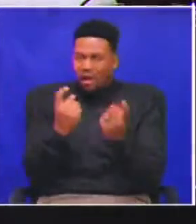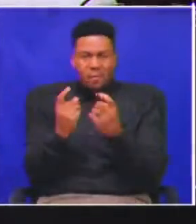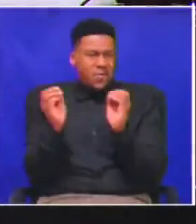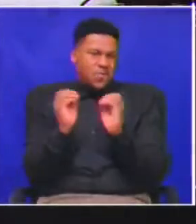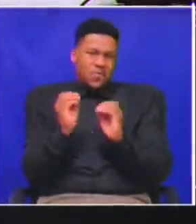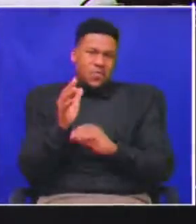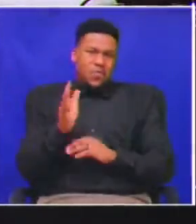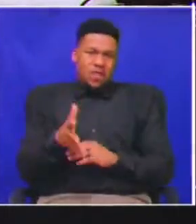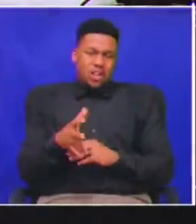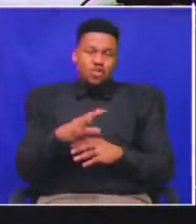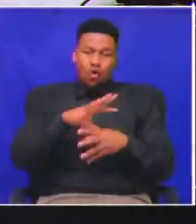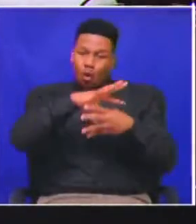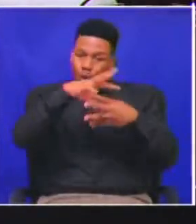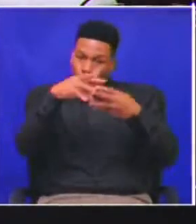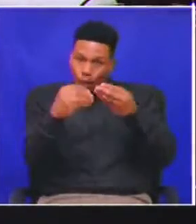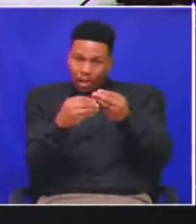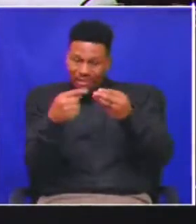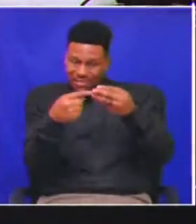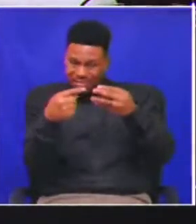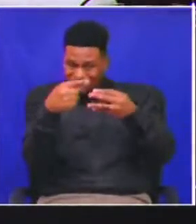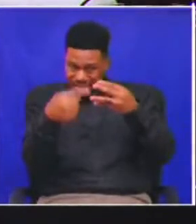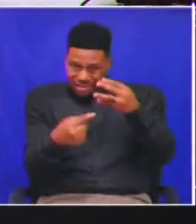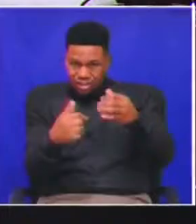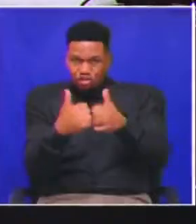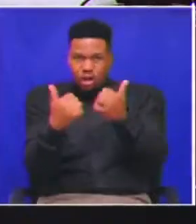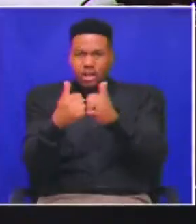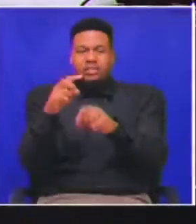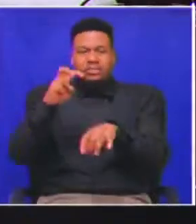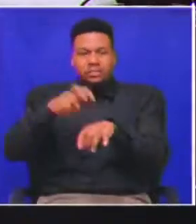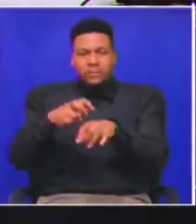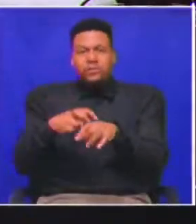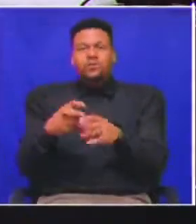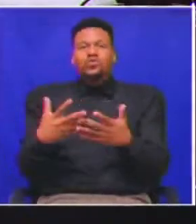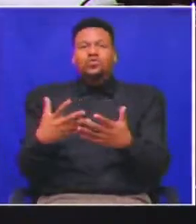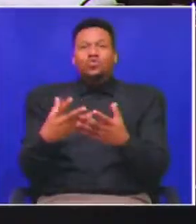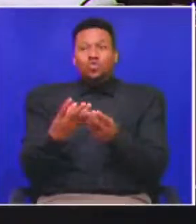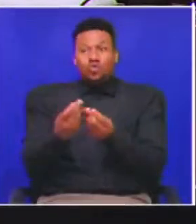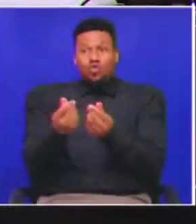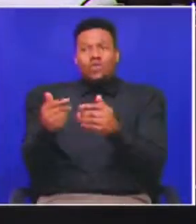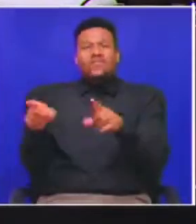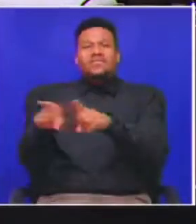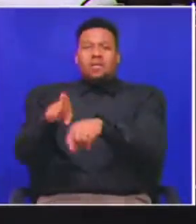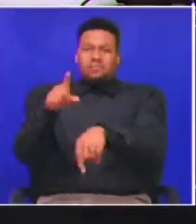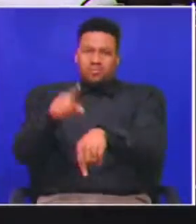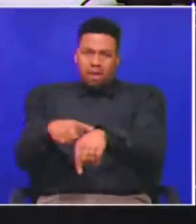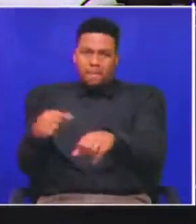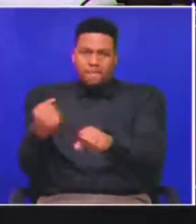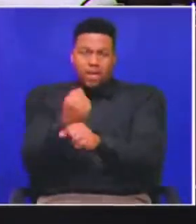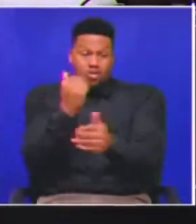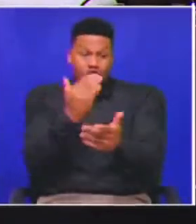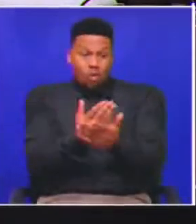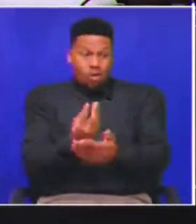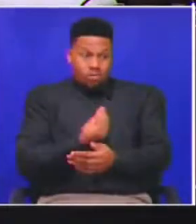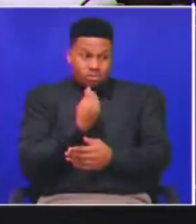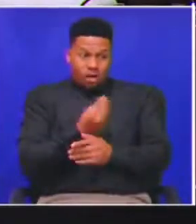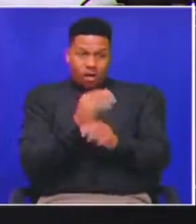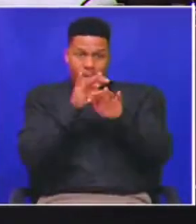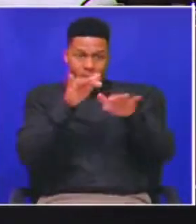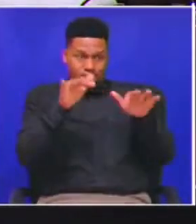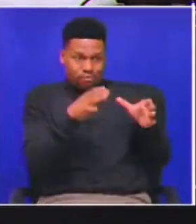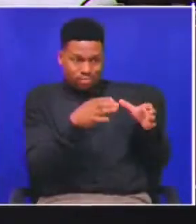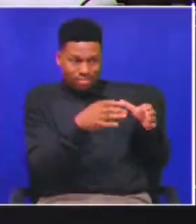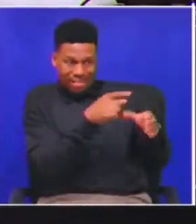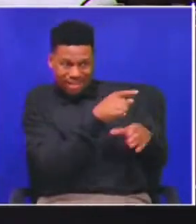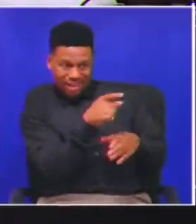same time. Ensure that young people have pathways to gain skills,